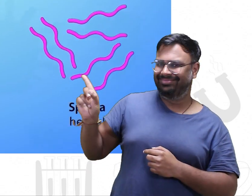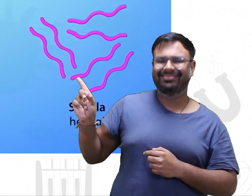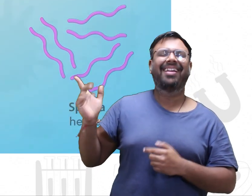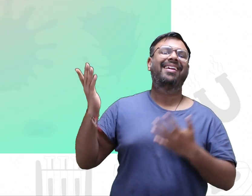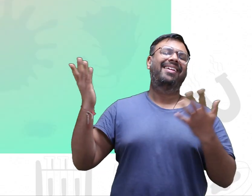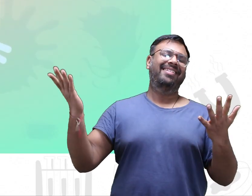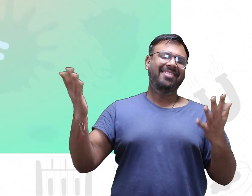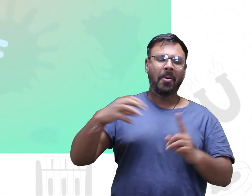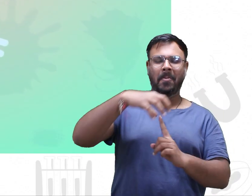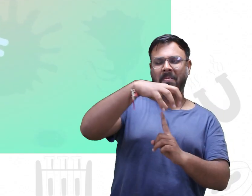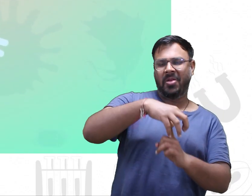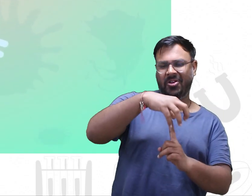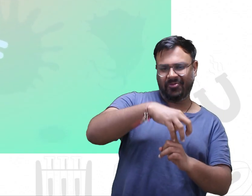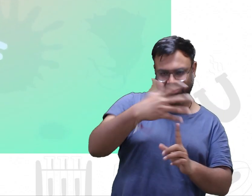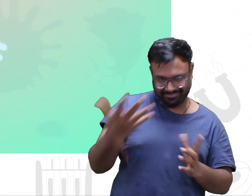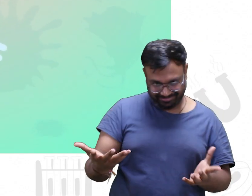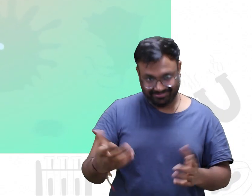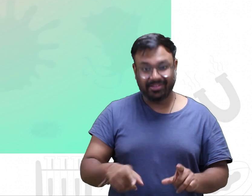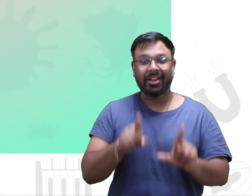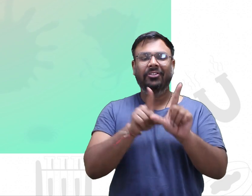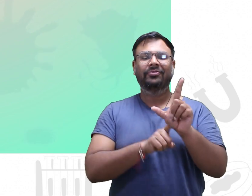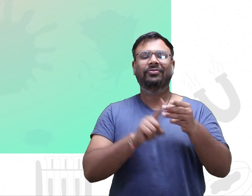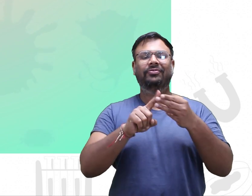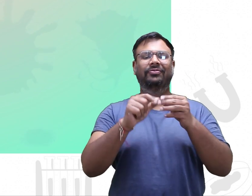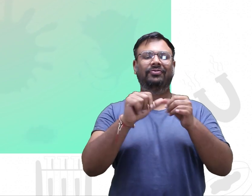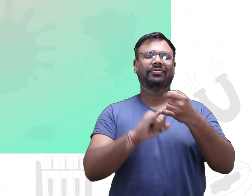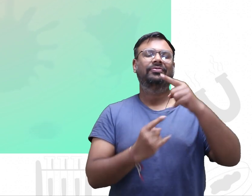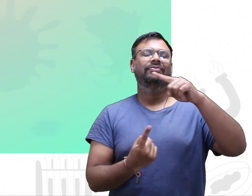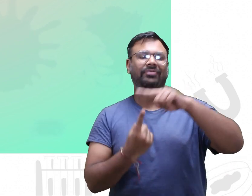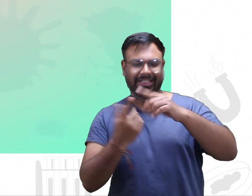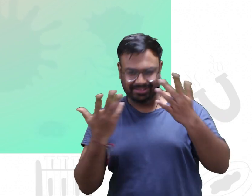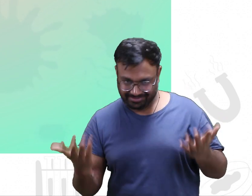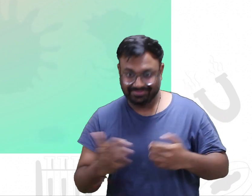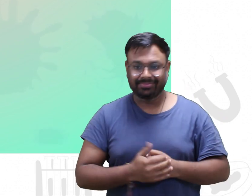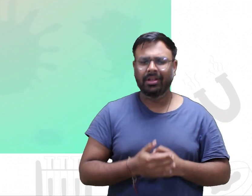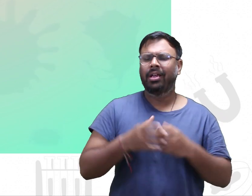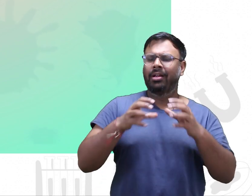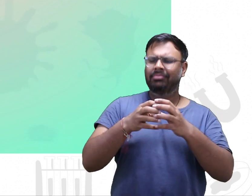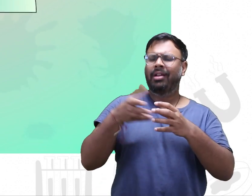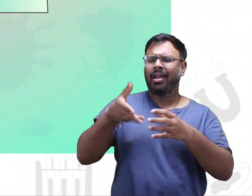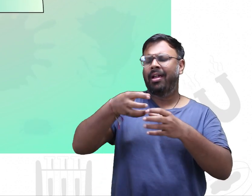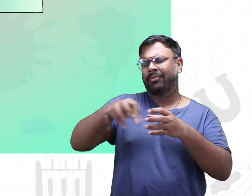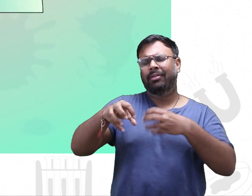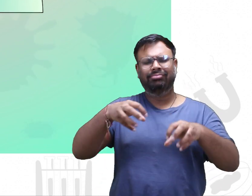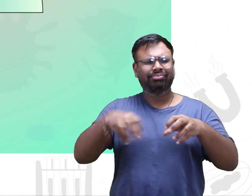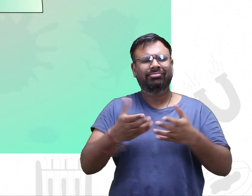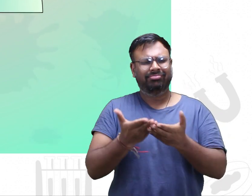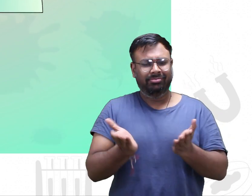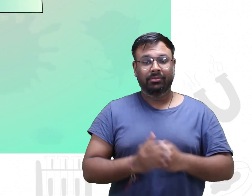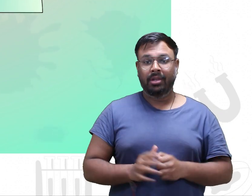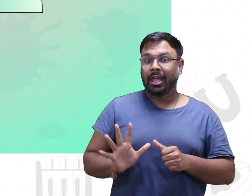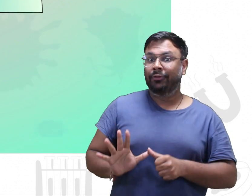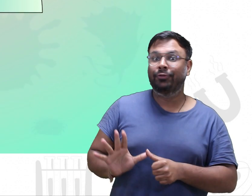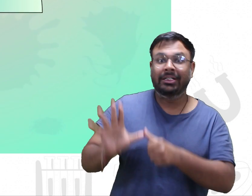helical. Then there are eukaryotes, and it has a variety of types like fungi, which is multicellular with filamentous hyphae, and